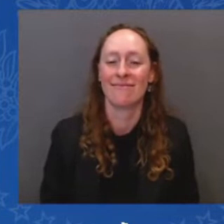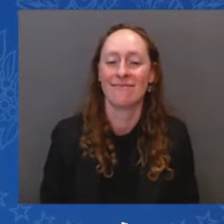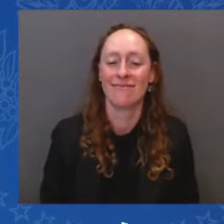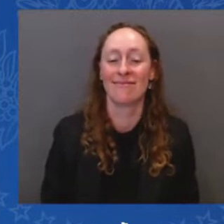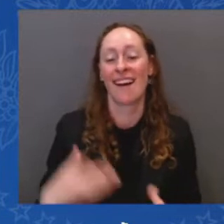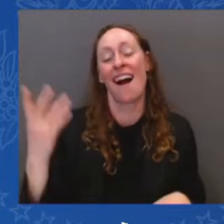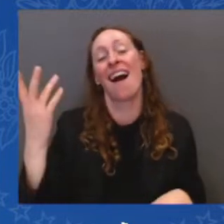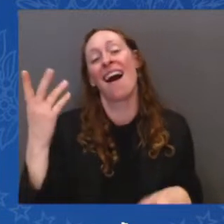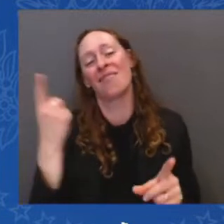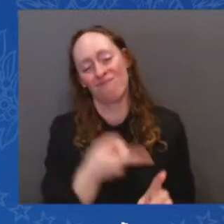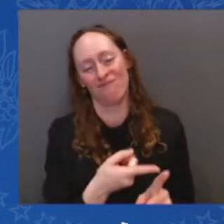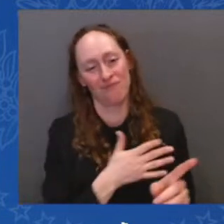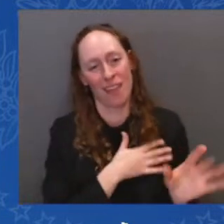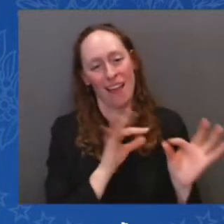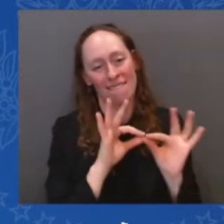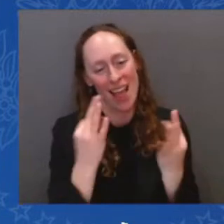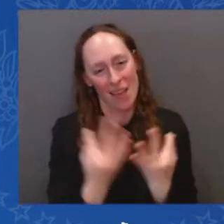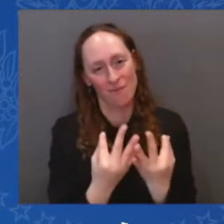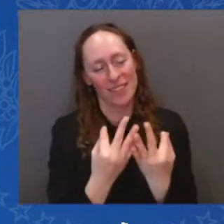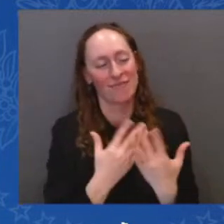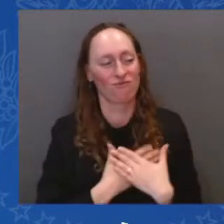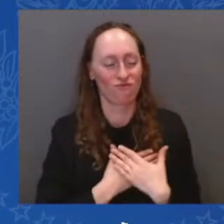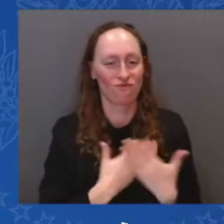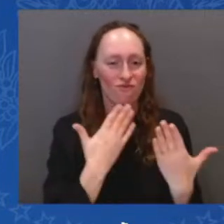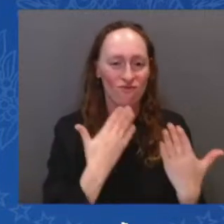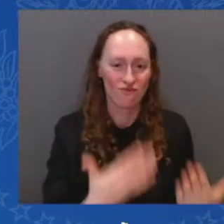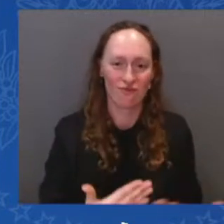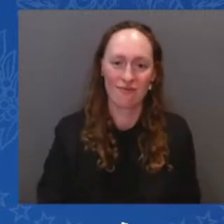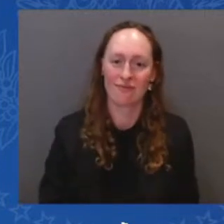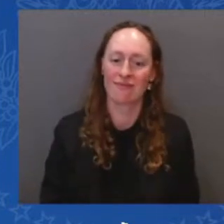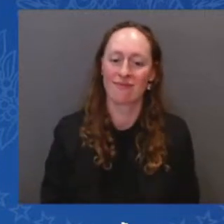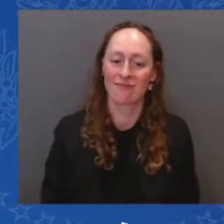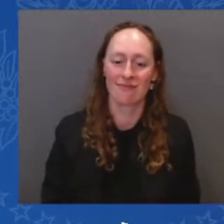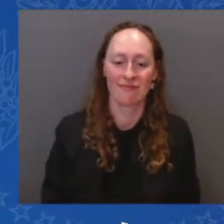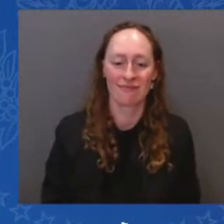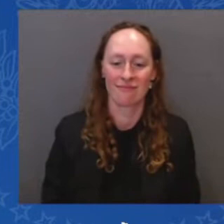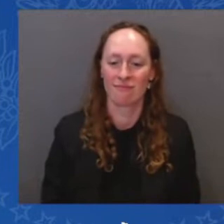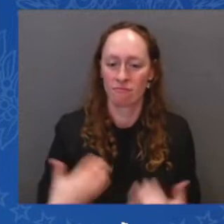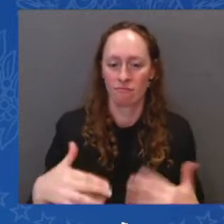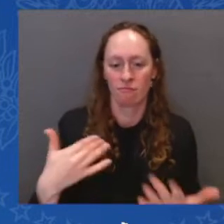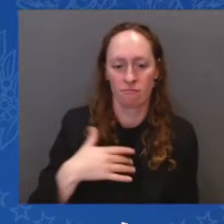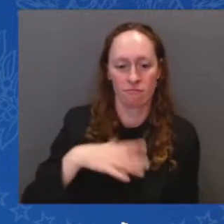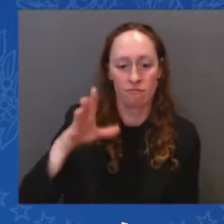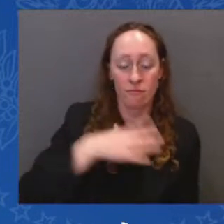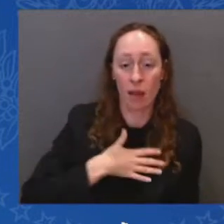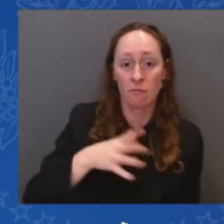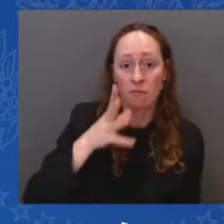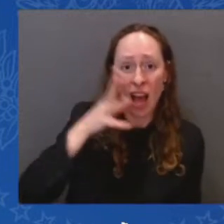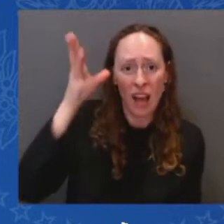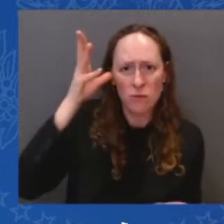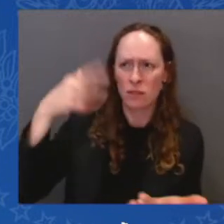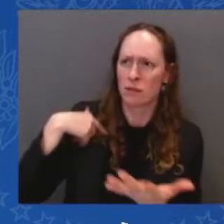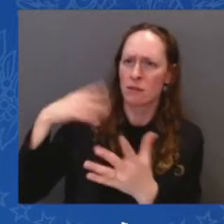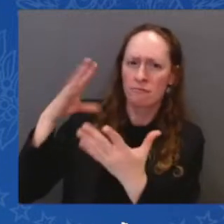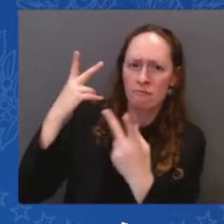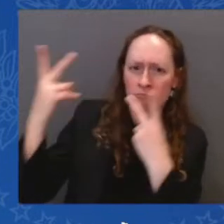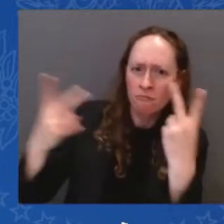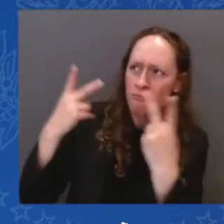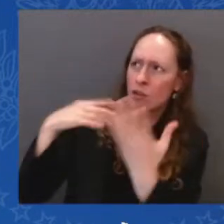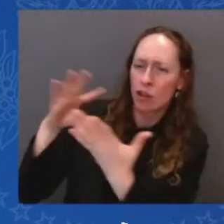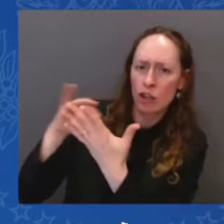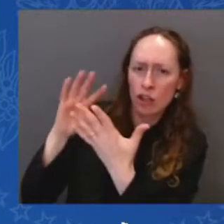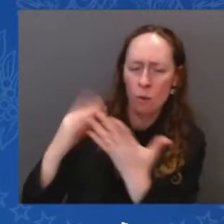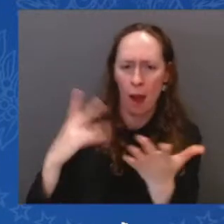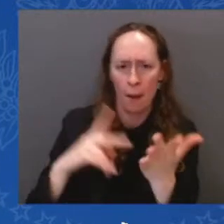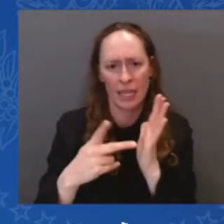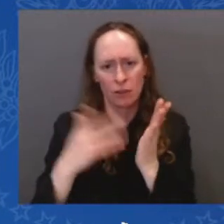great parents who taught me what it meant to serve and how lucky we were to be born in America, in a country where you will rise or fall